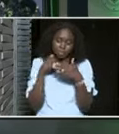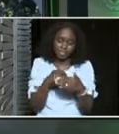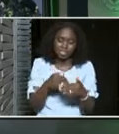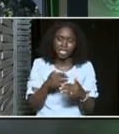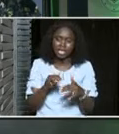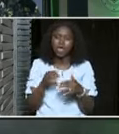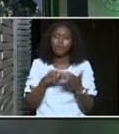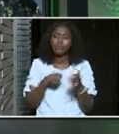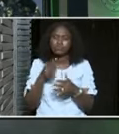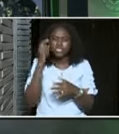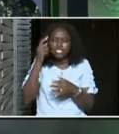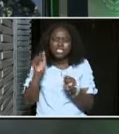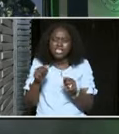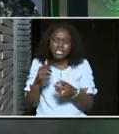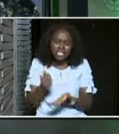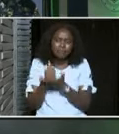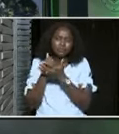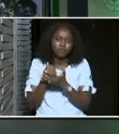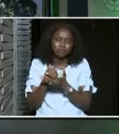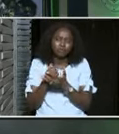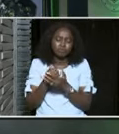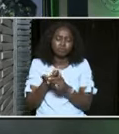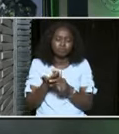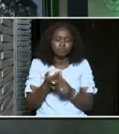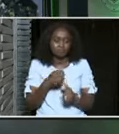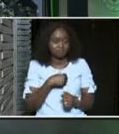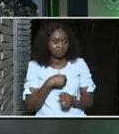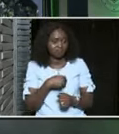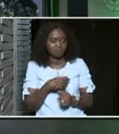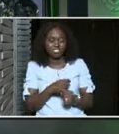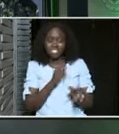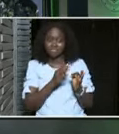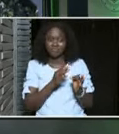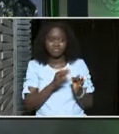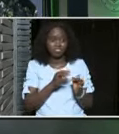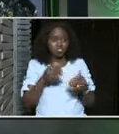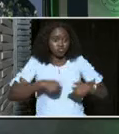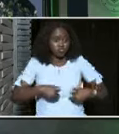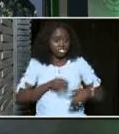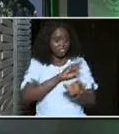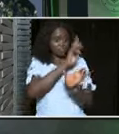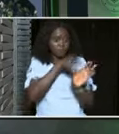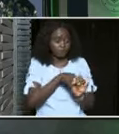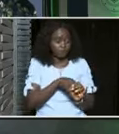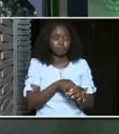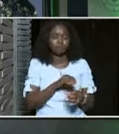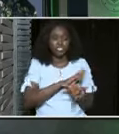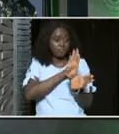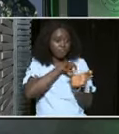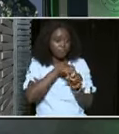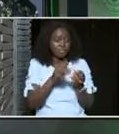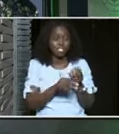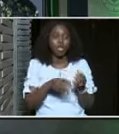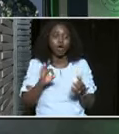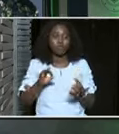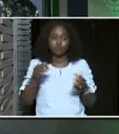youth. That is paramount. Believe me, you'll be surprised. Youth. And that's his